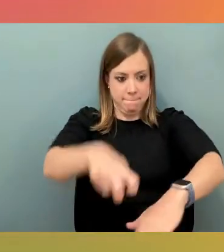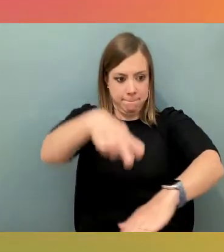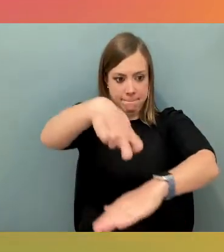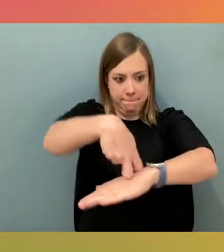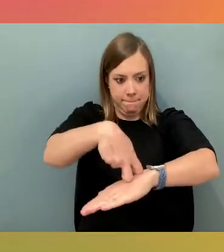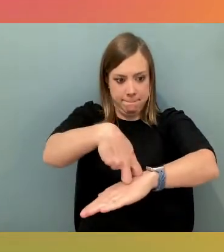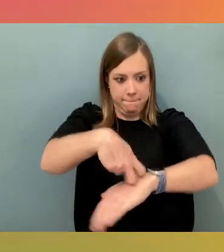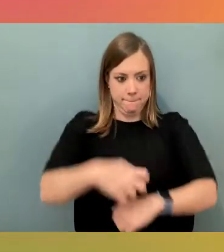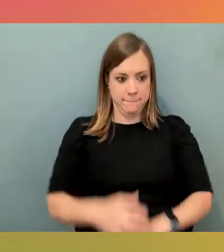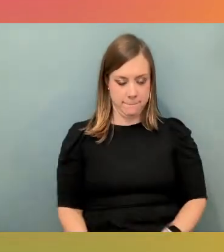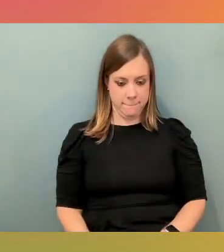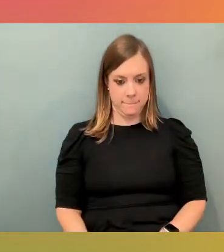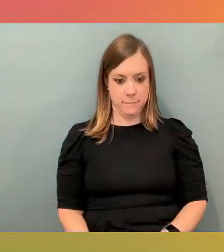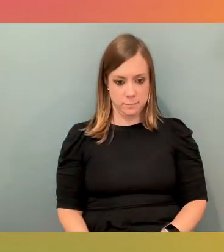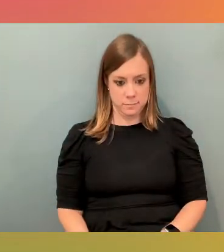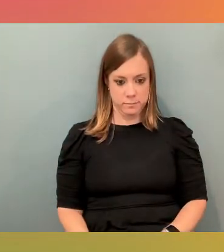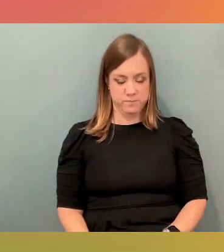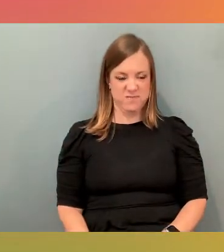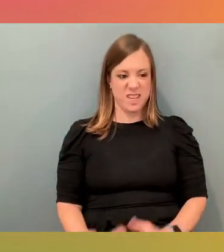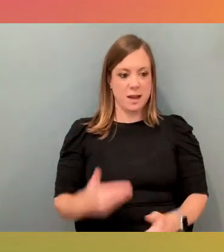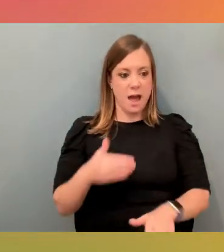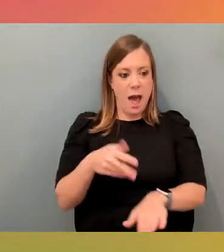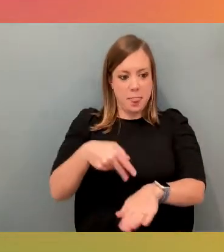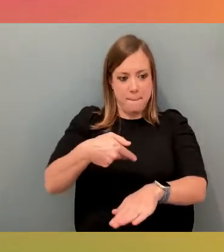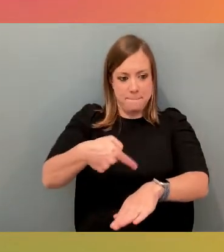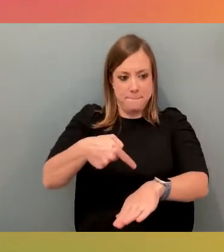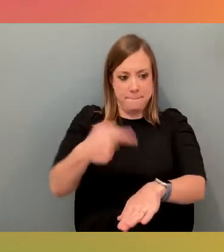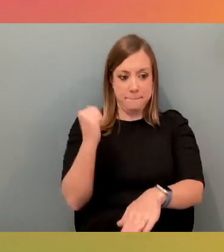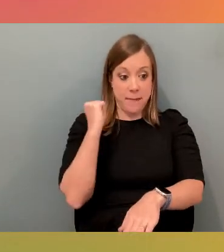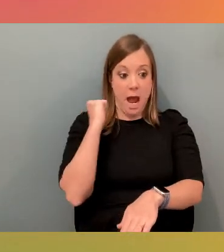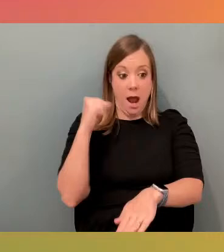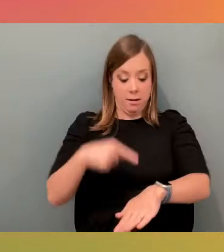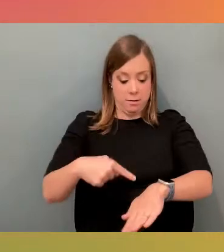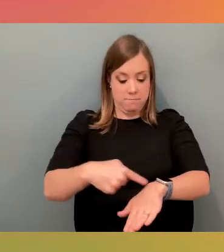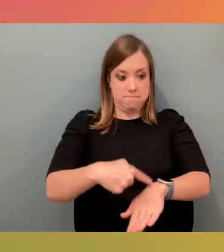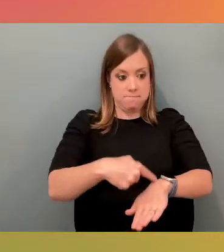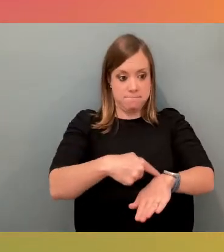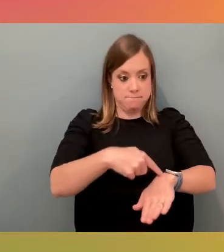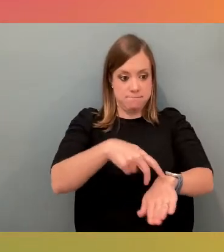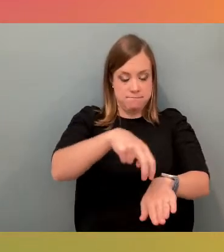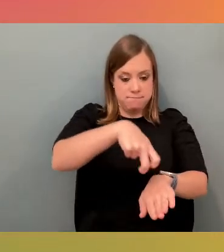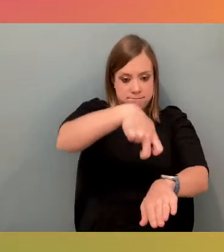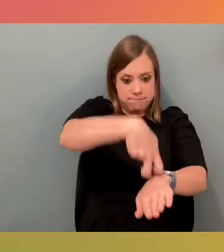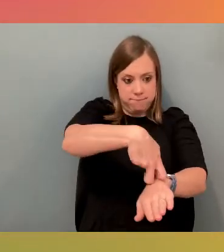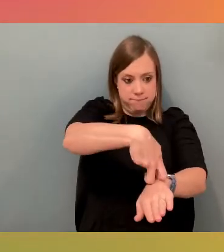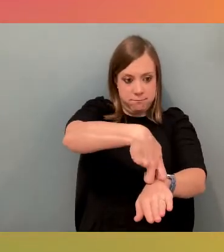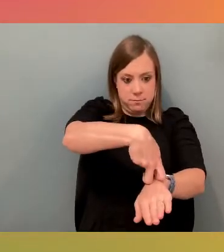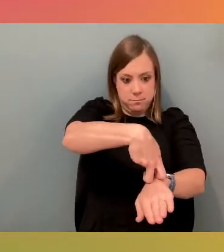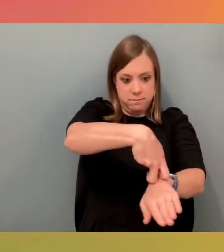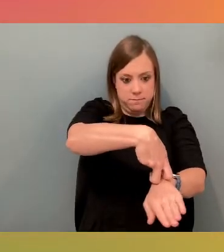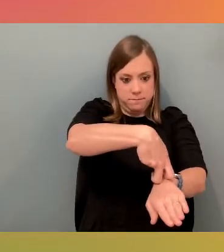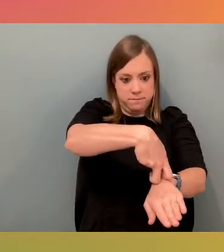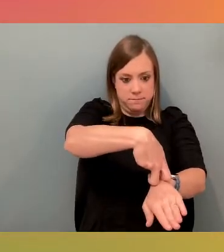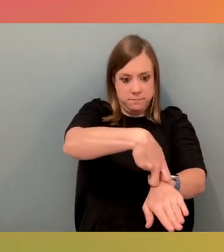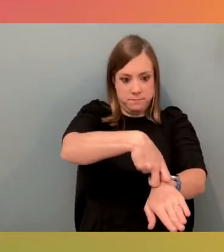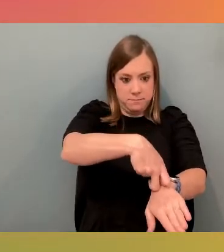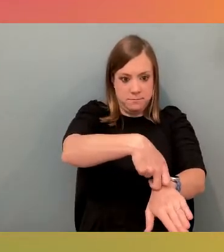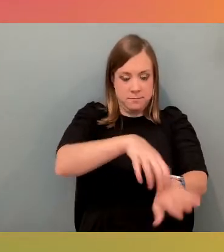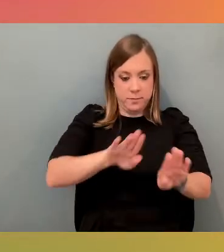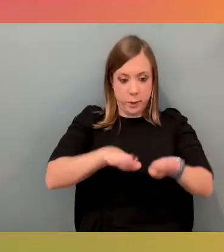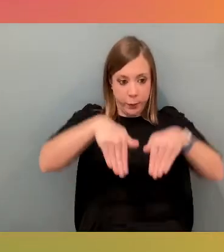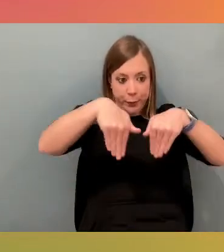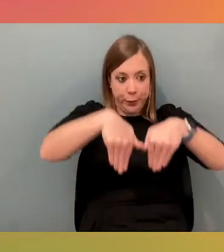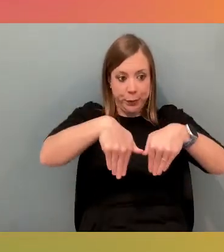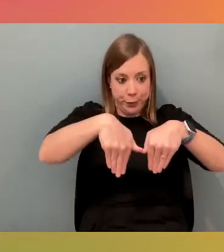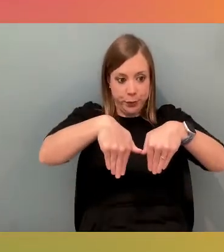And go ahead and tuck your toes, and you can use your hands to help with that baby toe that tends to get a little stuck sometimes. Feet are hip